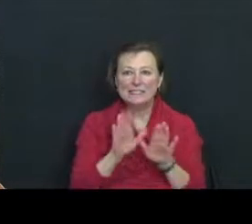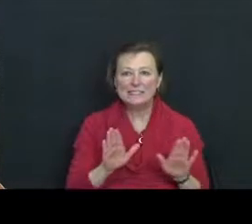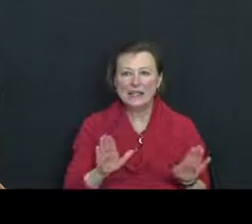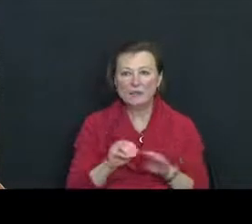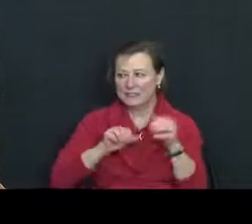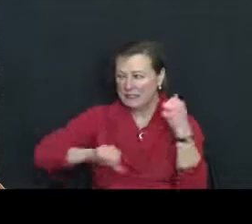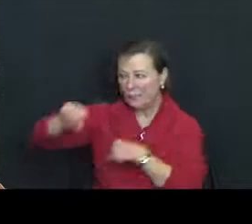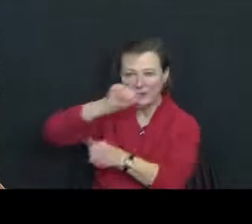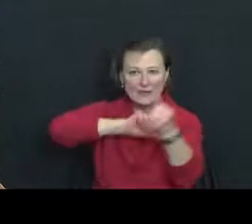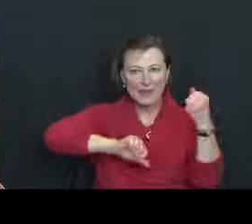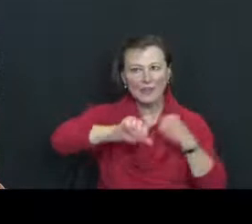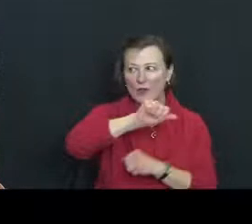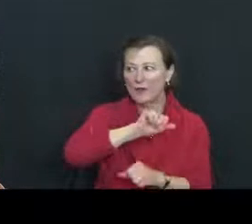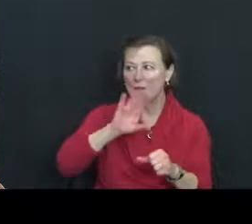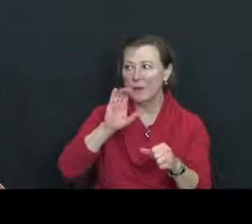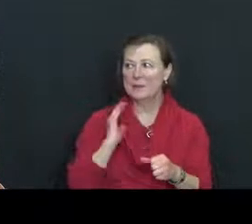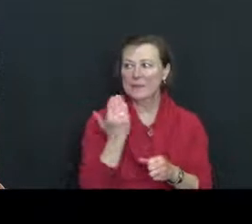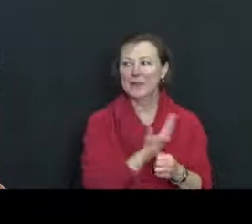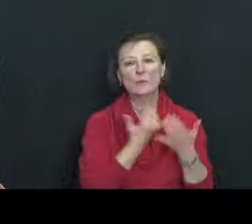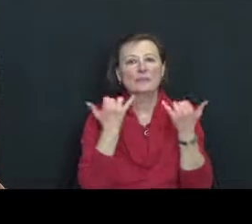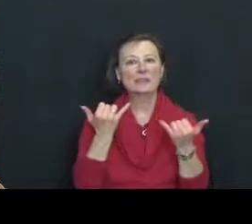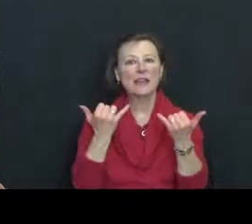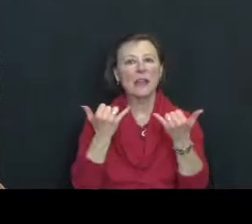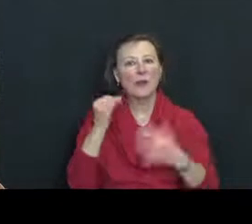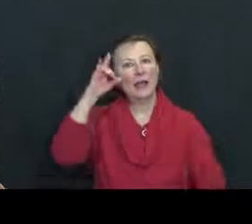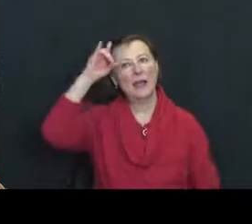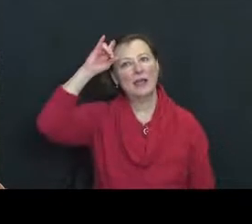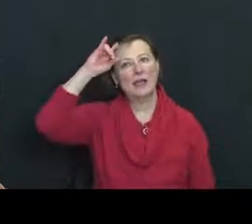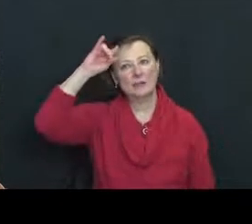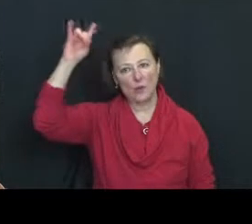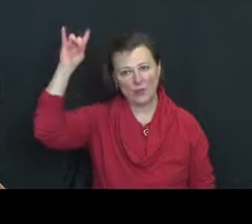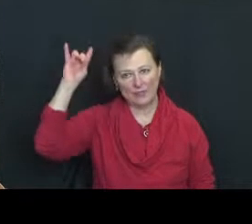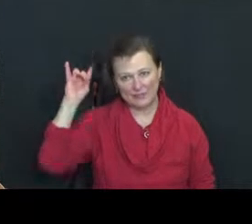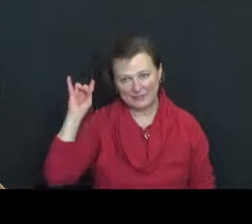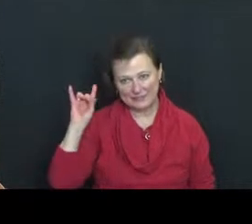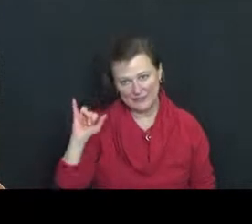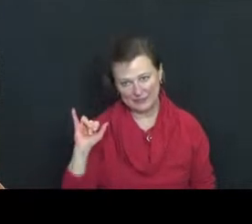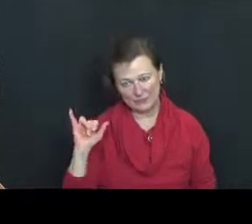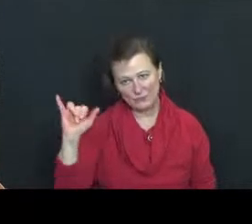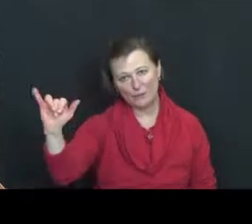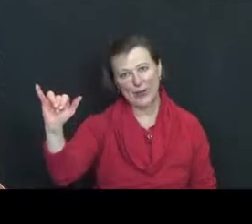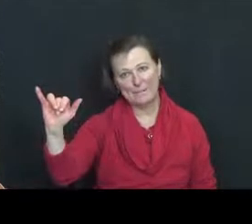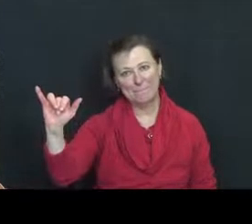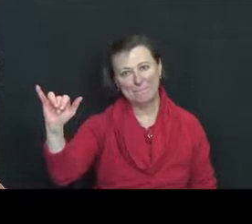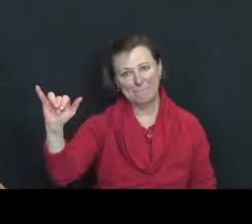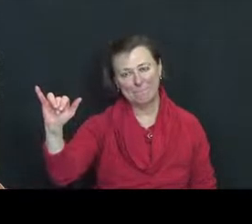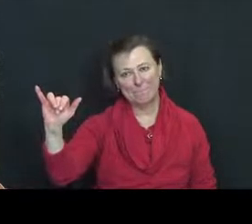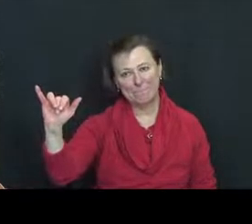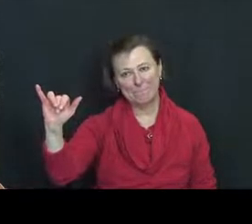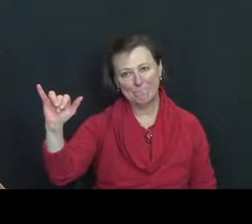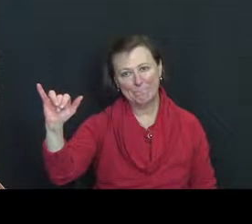for the sacred in one another be ours now and in all the days to come.